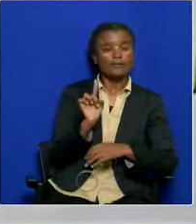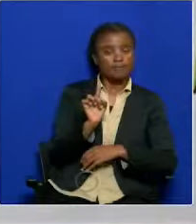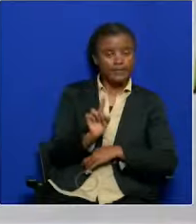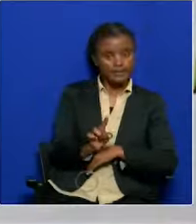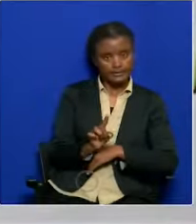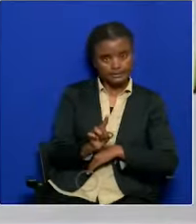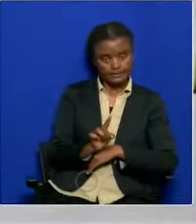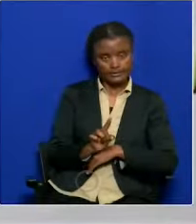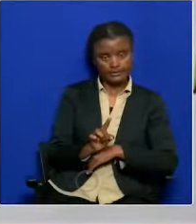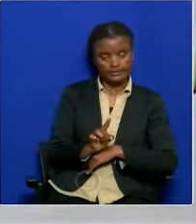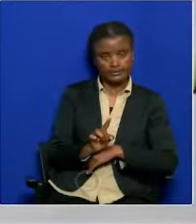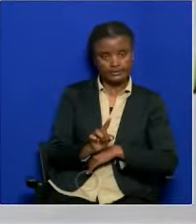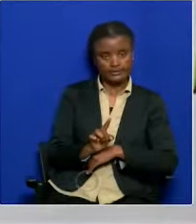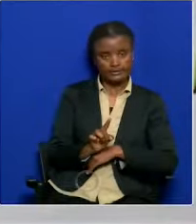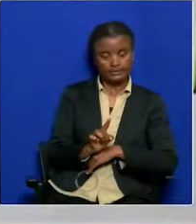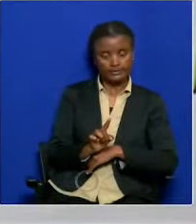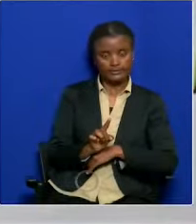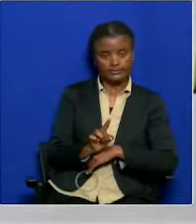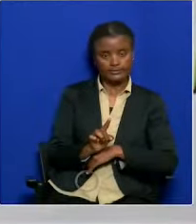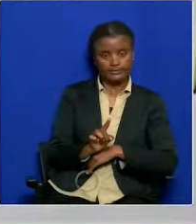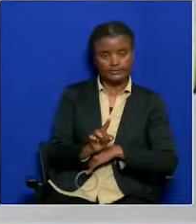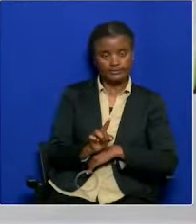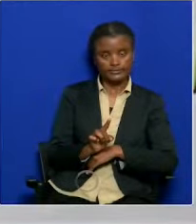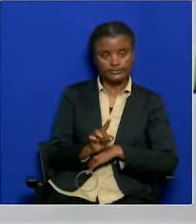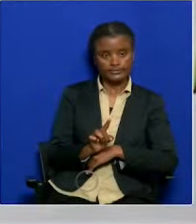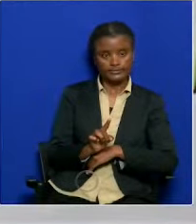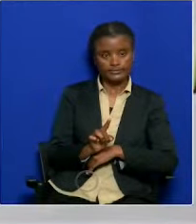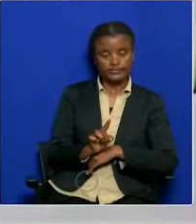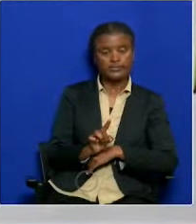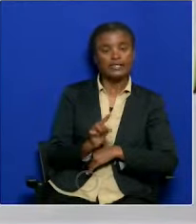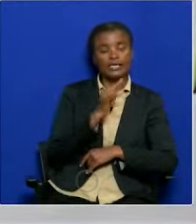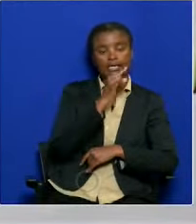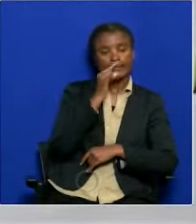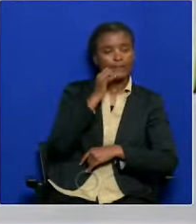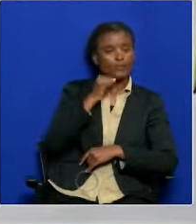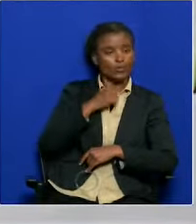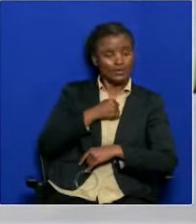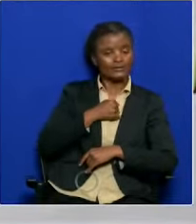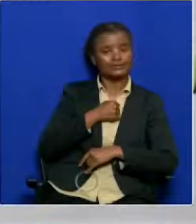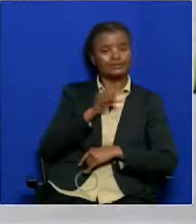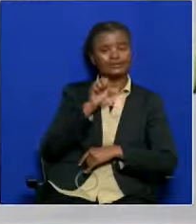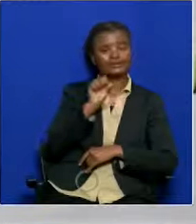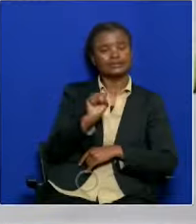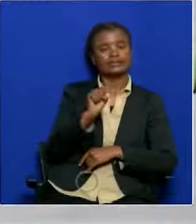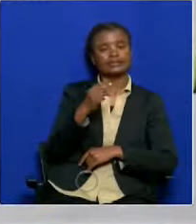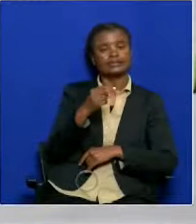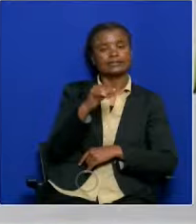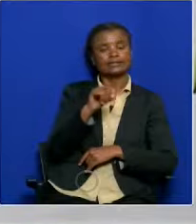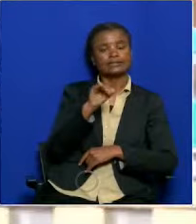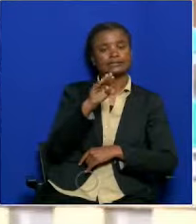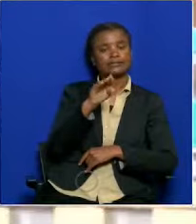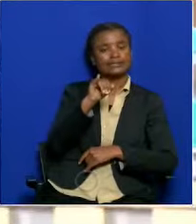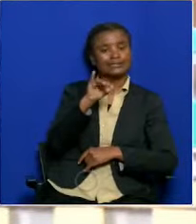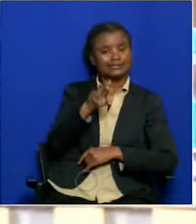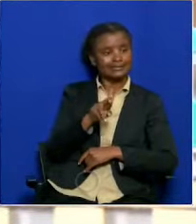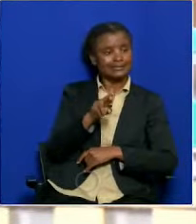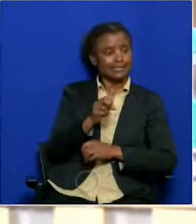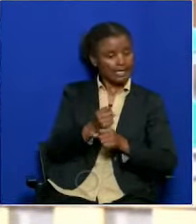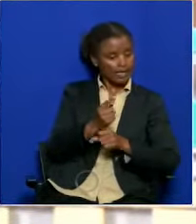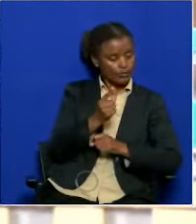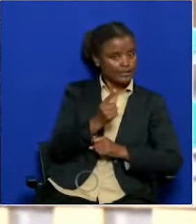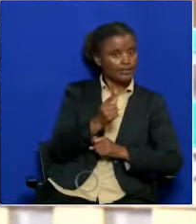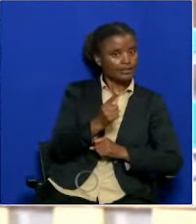my name as Shibiri is known in Gauteng, is known in South Africa for the good work I've done for